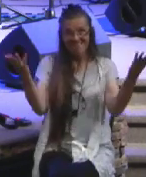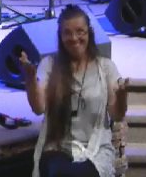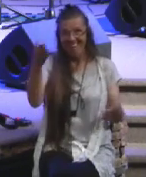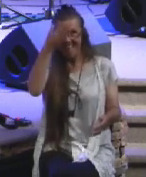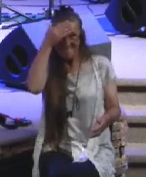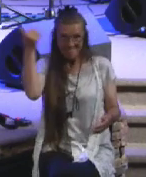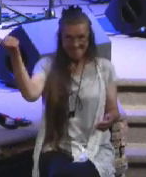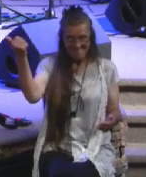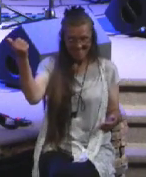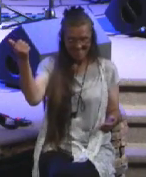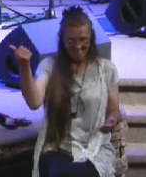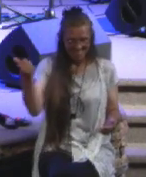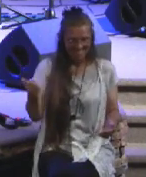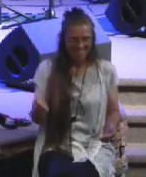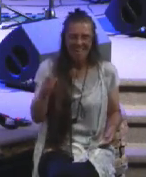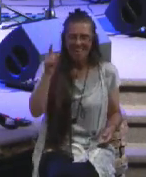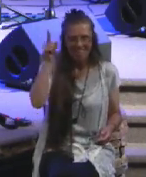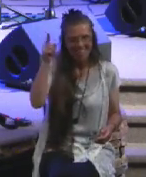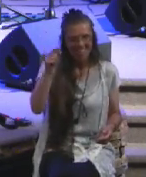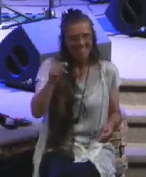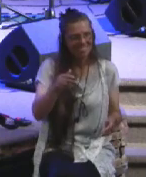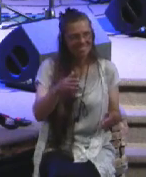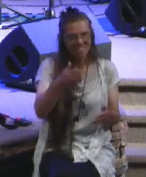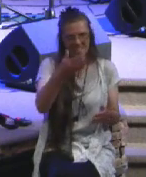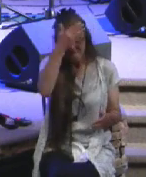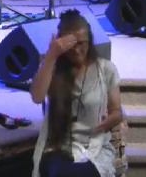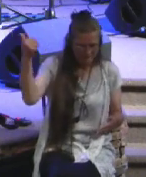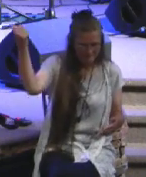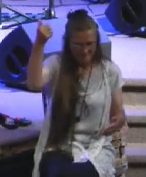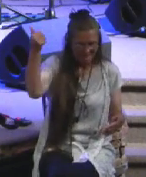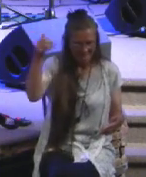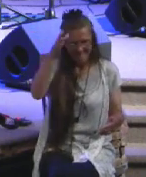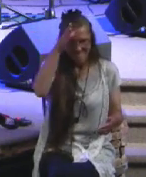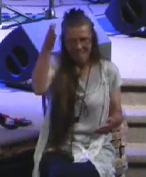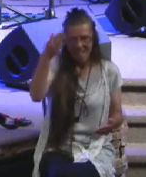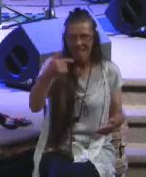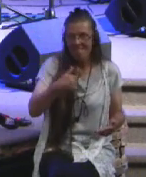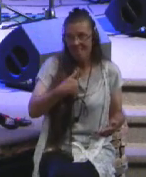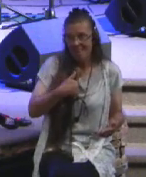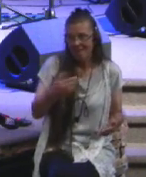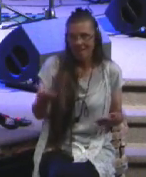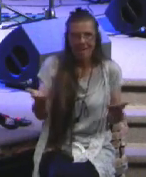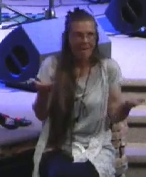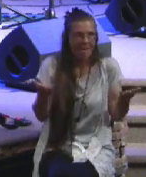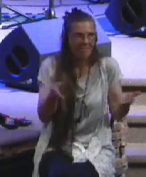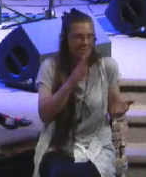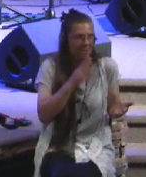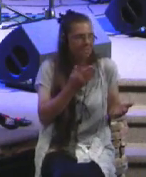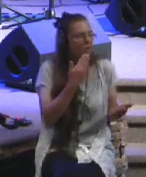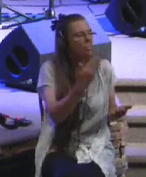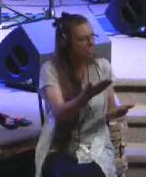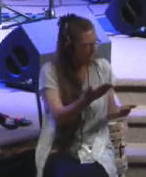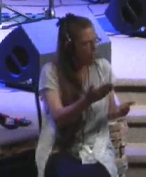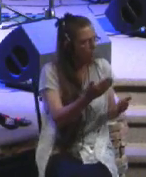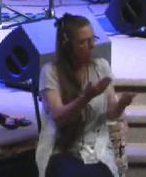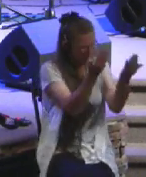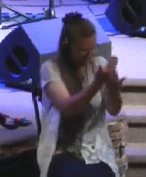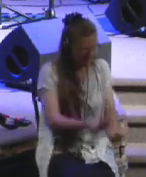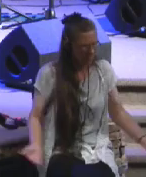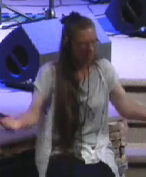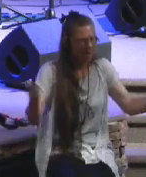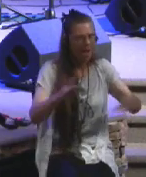I'm a bad dad, but I'll tell you, He's a whole lot better Father than I could ever, ever be. So we do want to say thank you for being here.